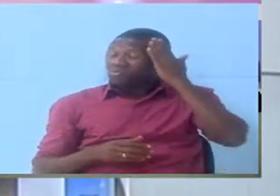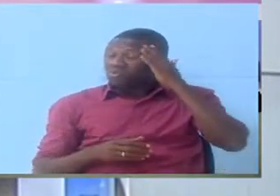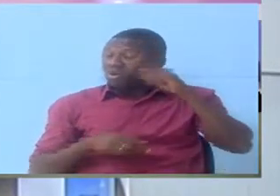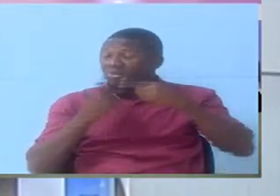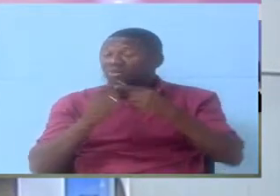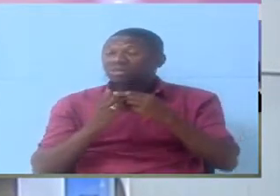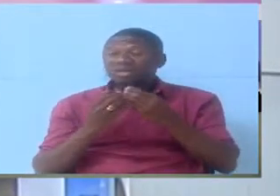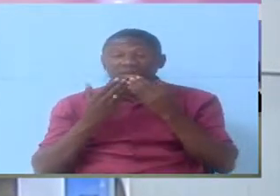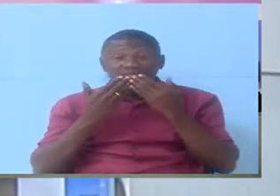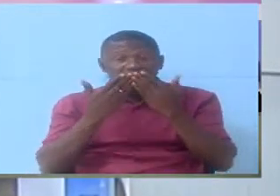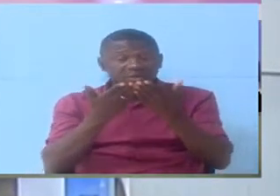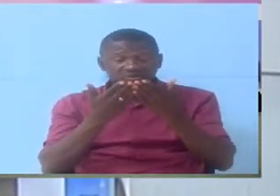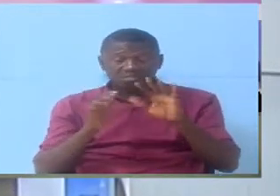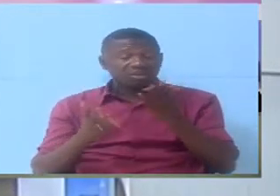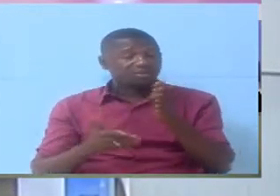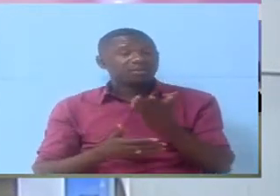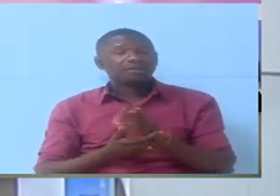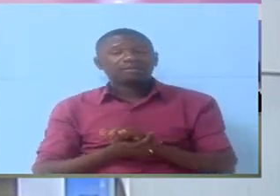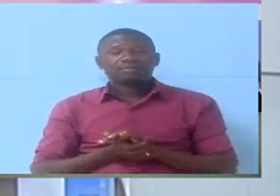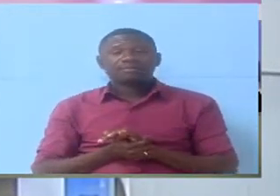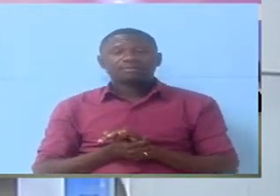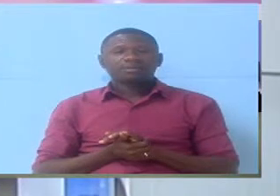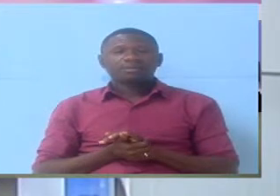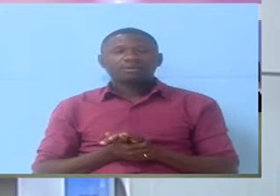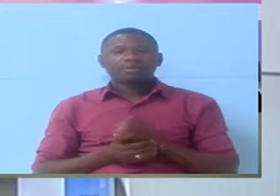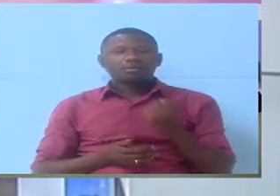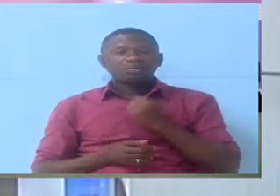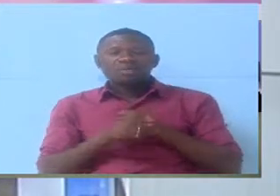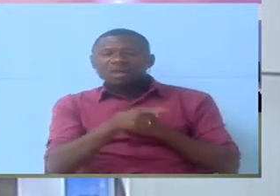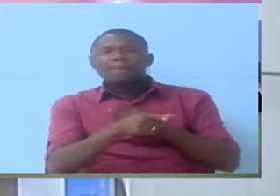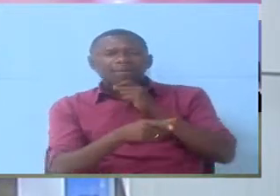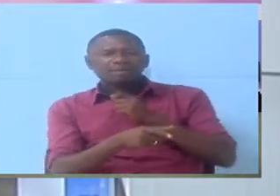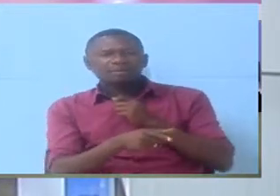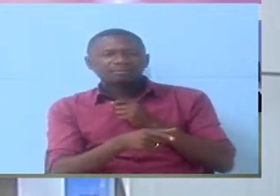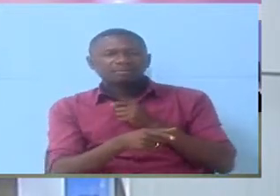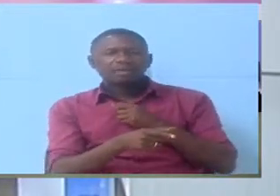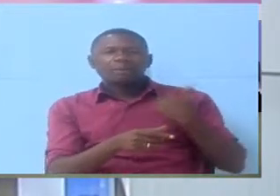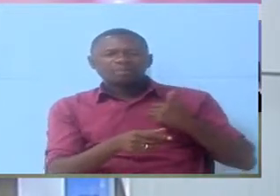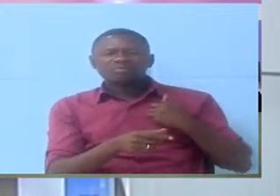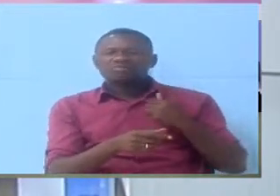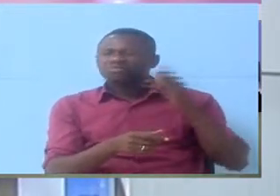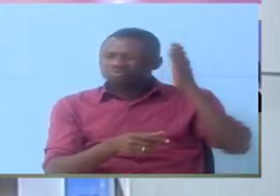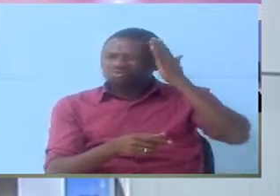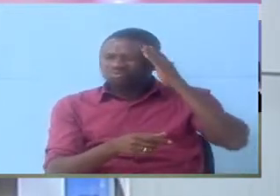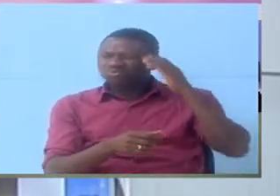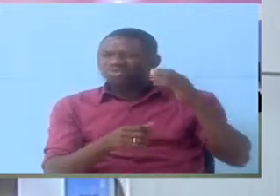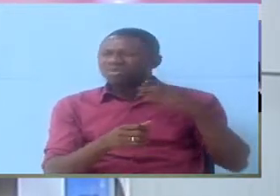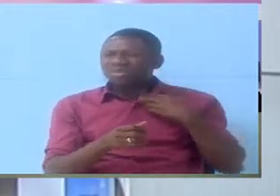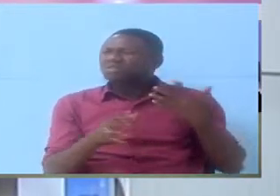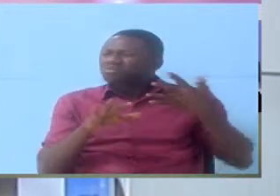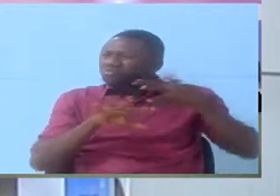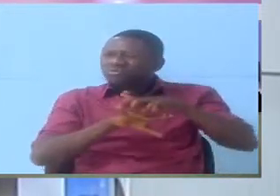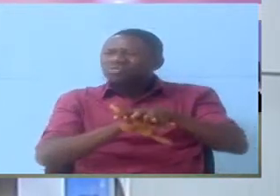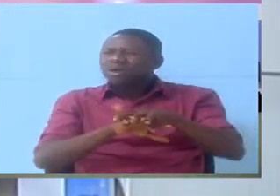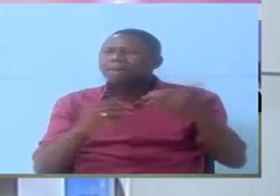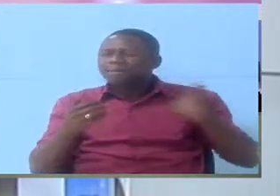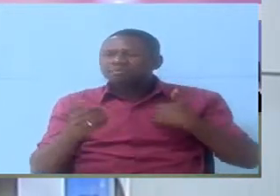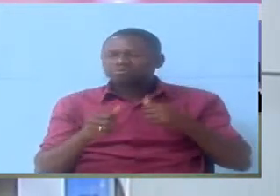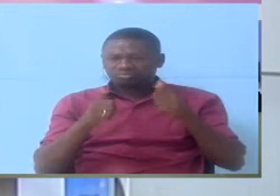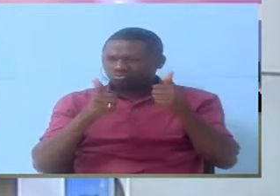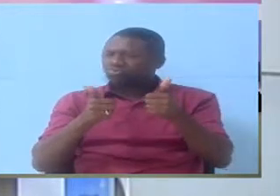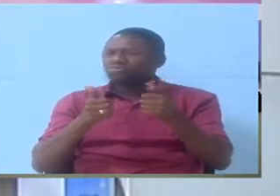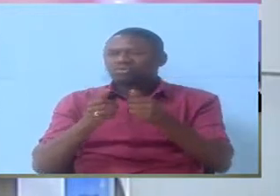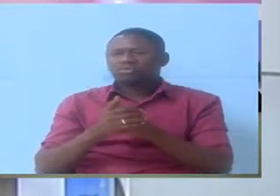ay kibaro nyimwei. Because 13 was a very sociable person. Katu 13 mumoleti melning molwela hadama ya